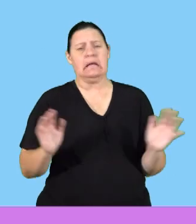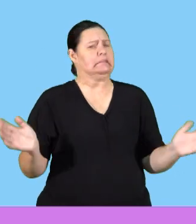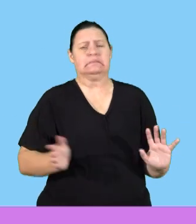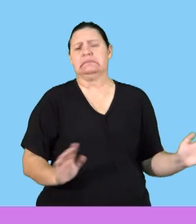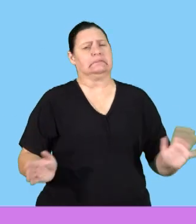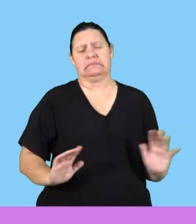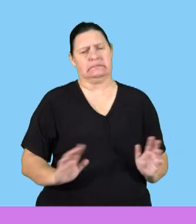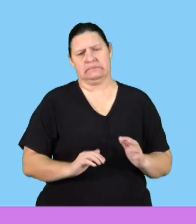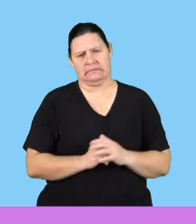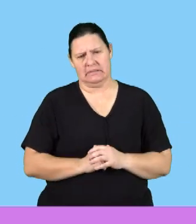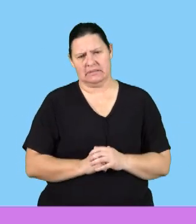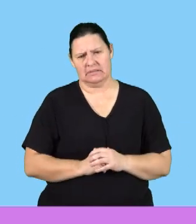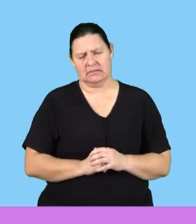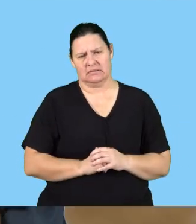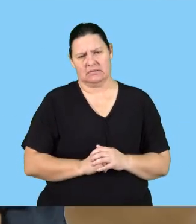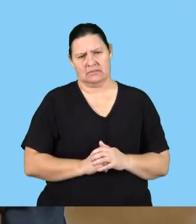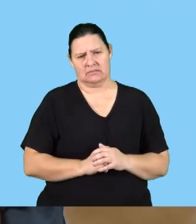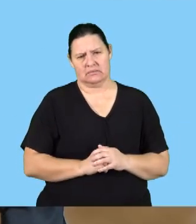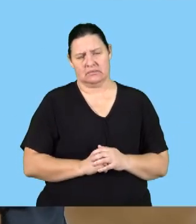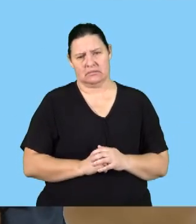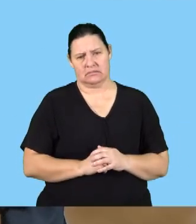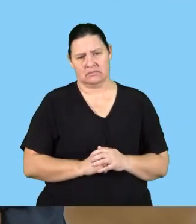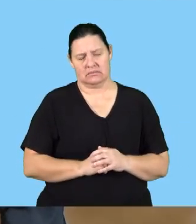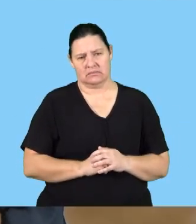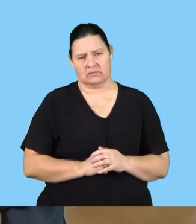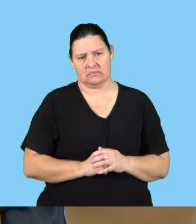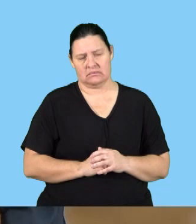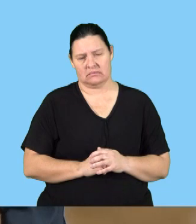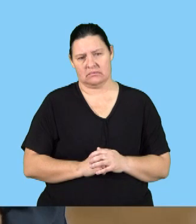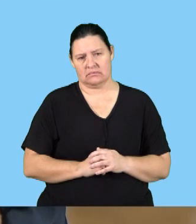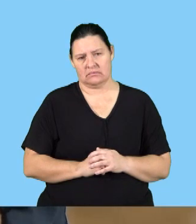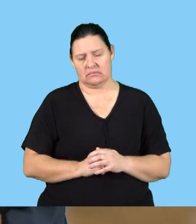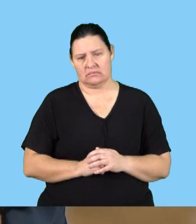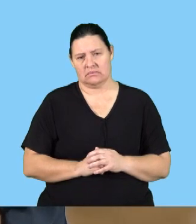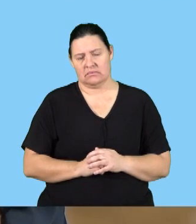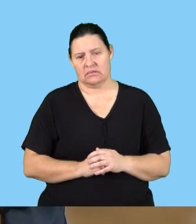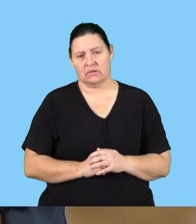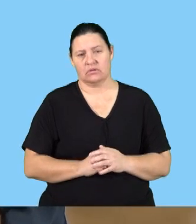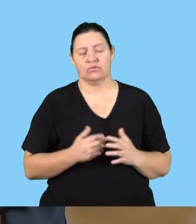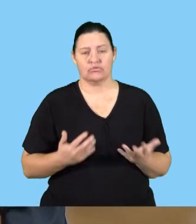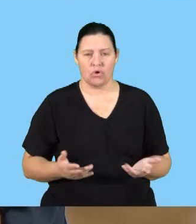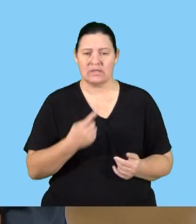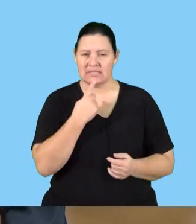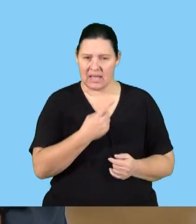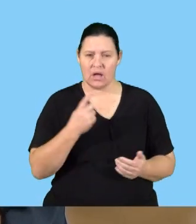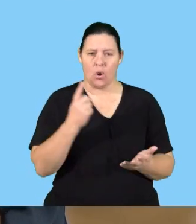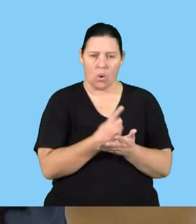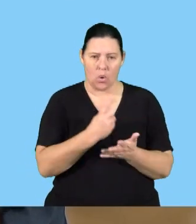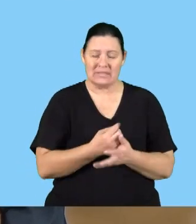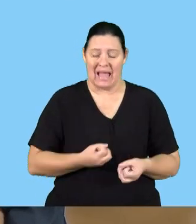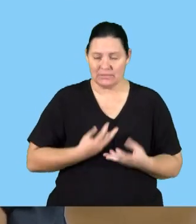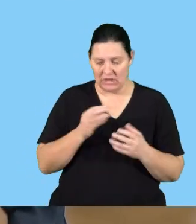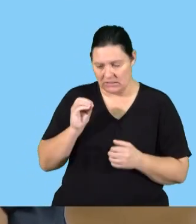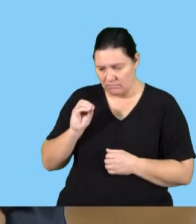you to calculate the amount, usually you forget to press the percentage on your calculator. Hence, we say